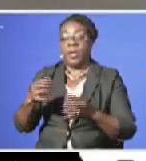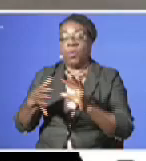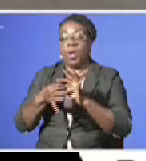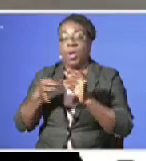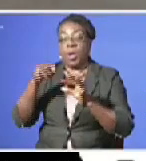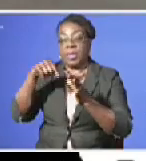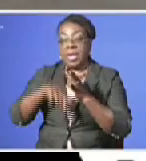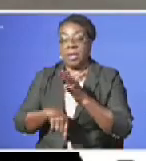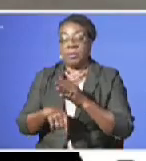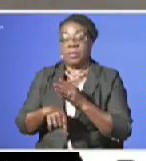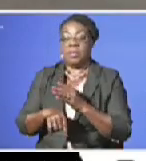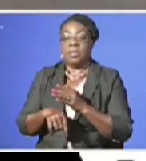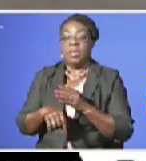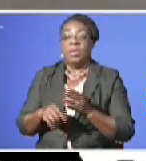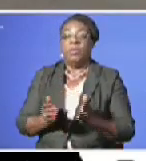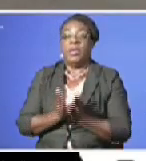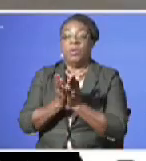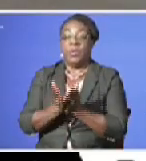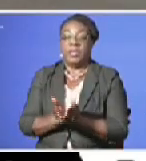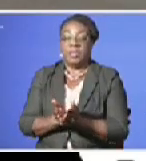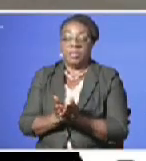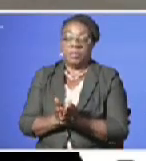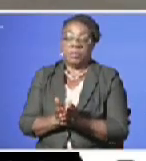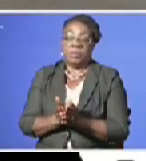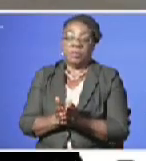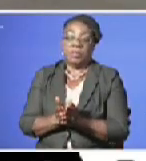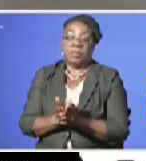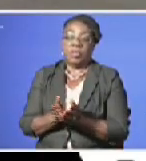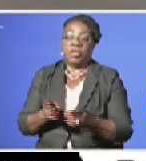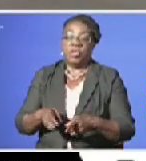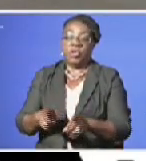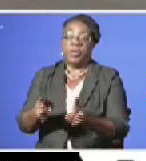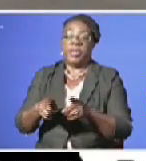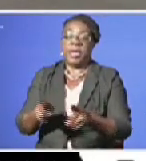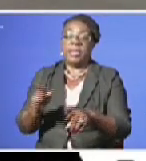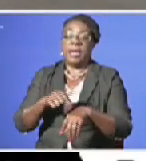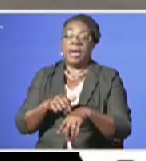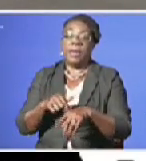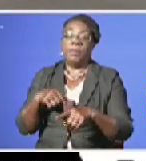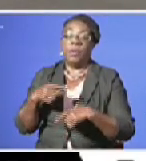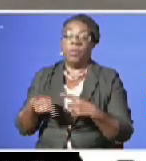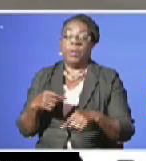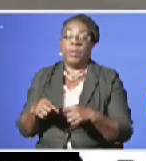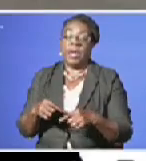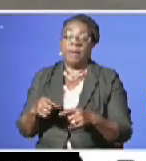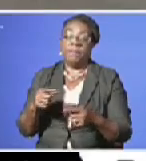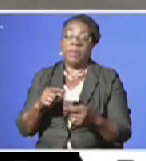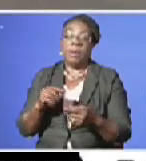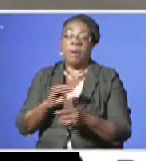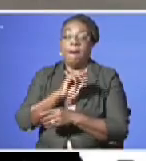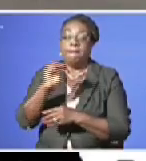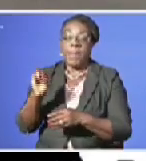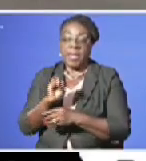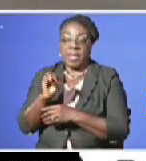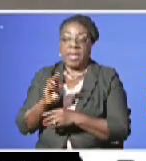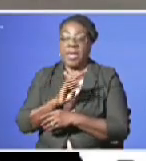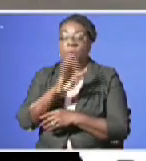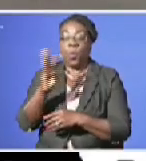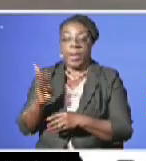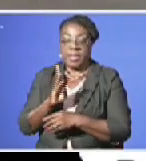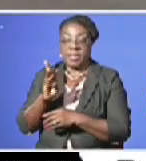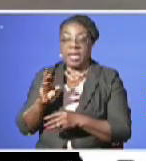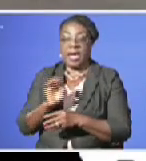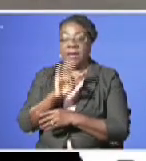days that the vessels would have gone, particularly during that time when they had just a Monday, Wednesday,